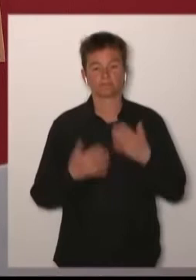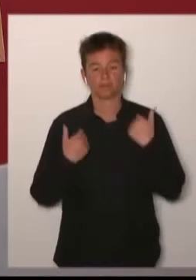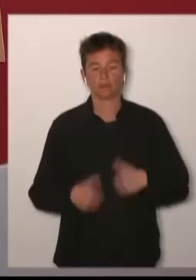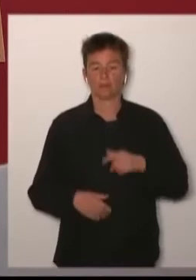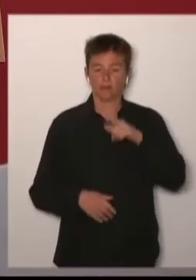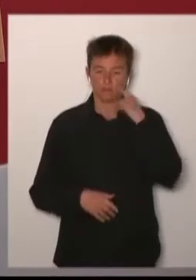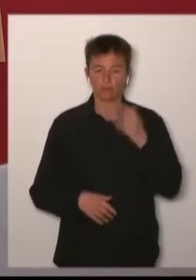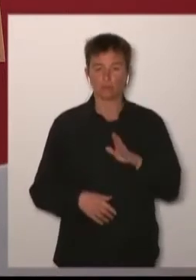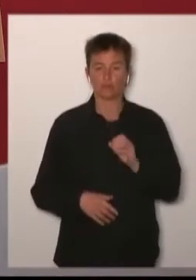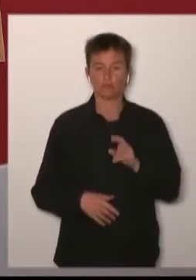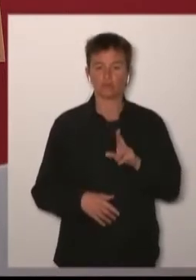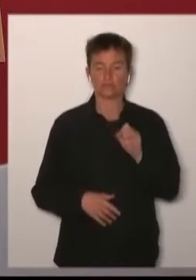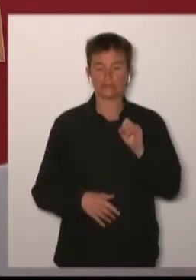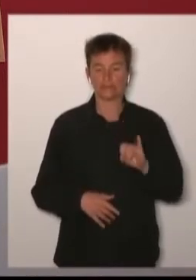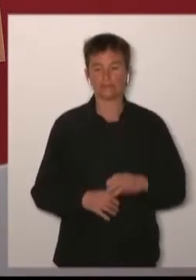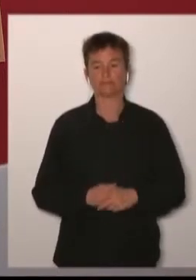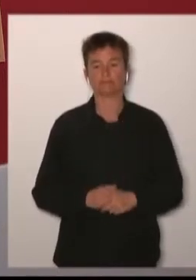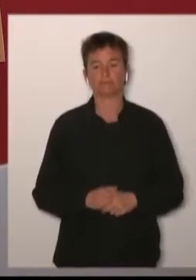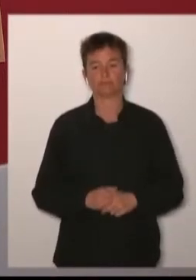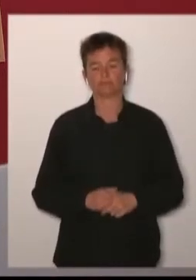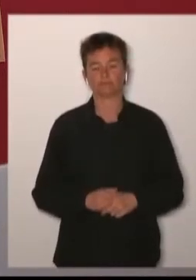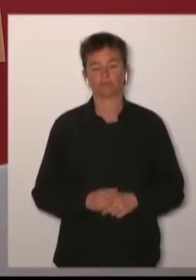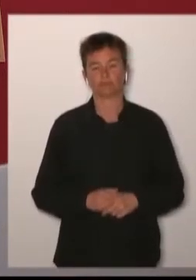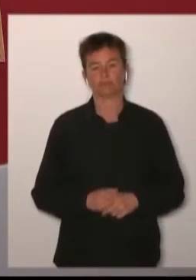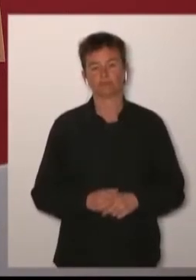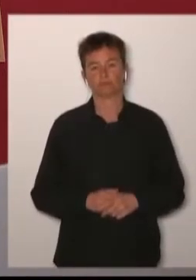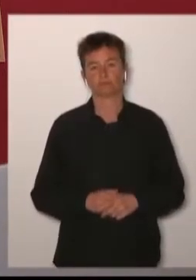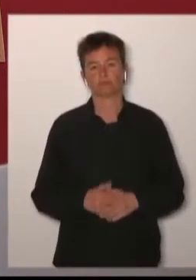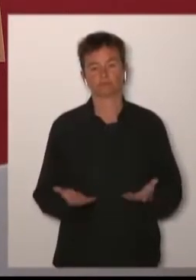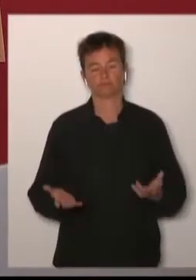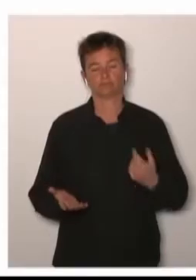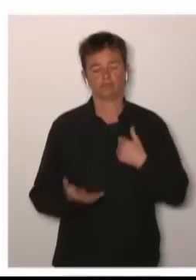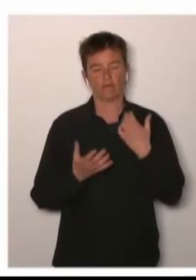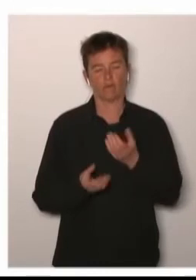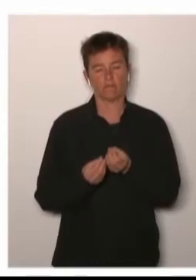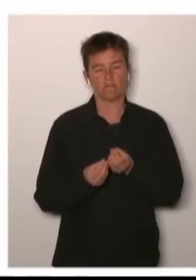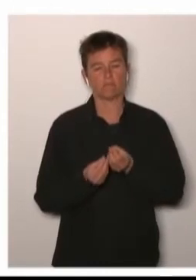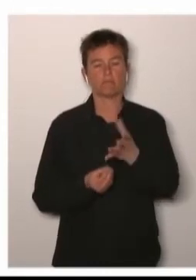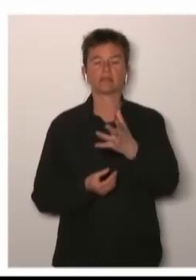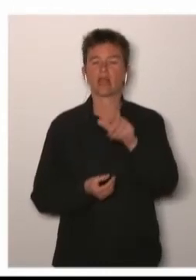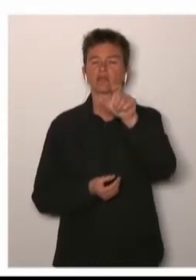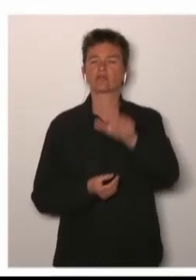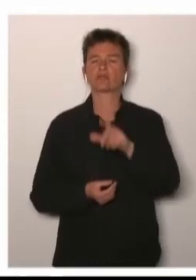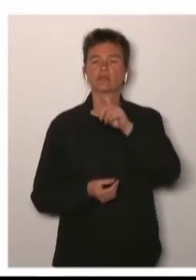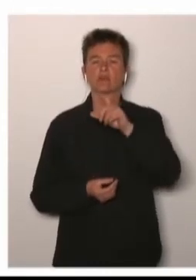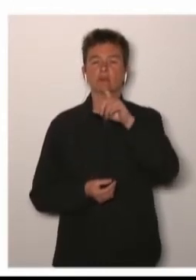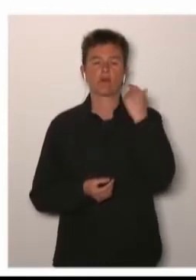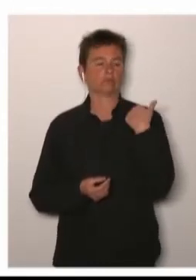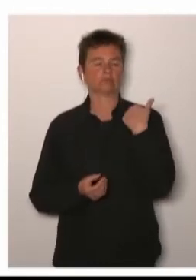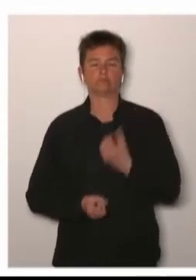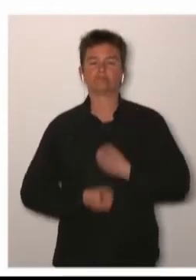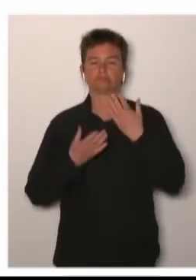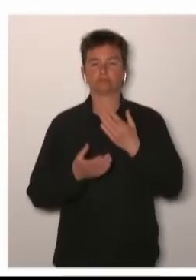a message from the excellent talk by Dominik KARRES, beyond pediatric oncology. Behind the